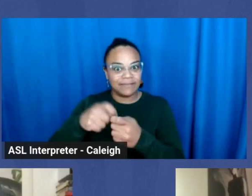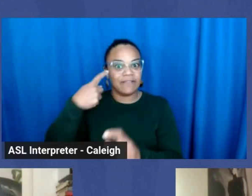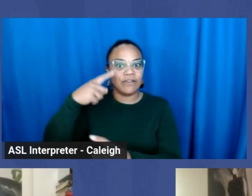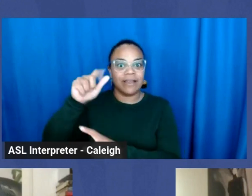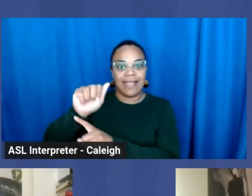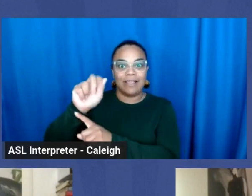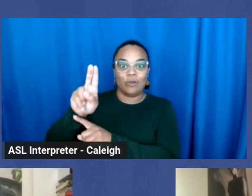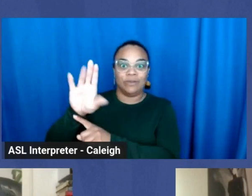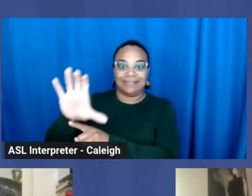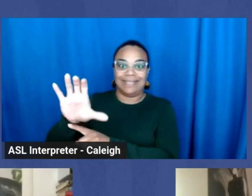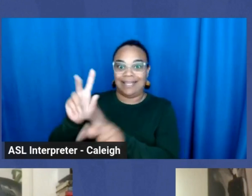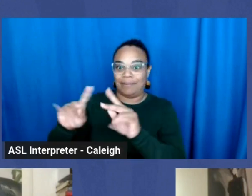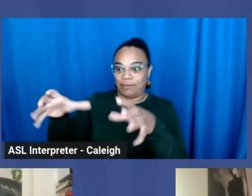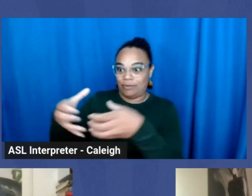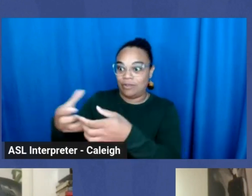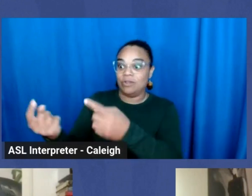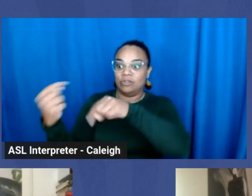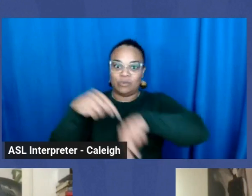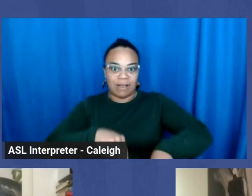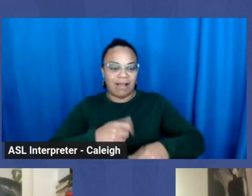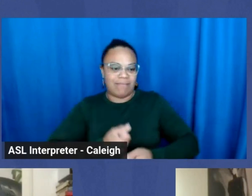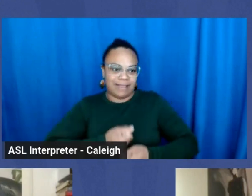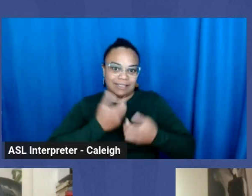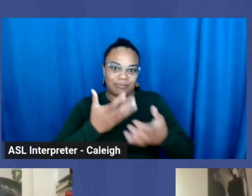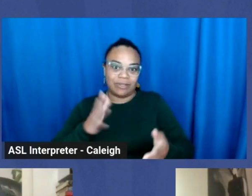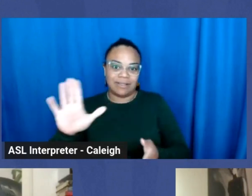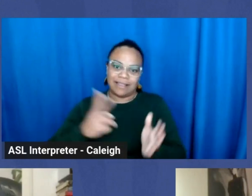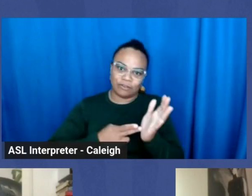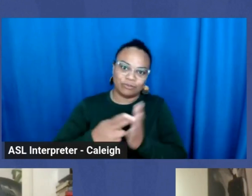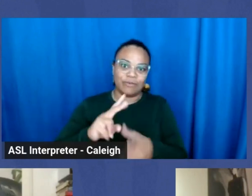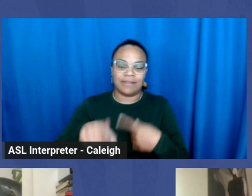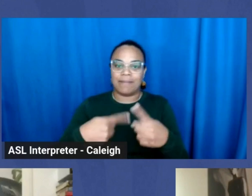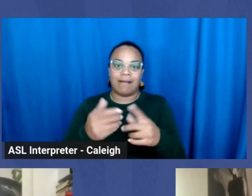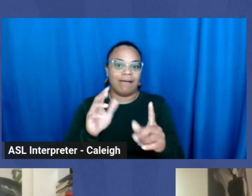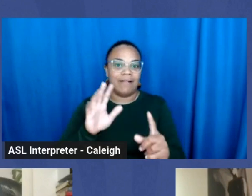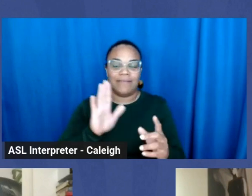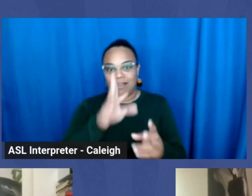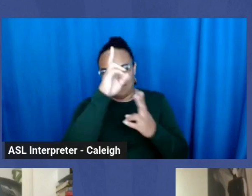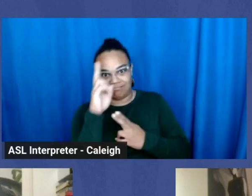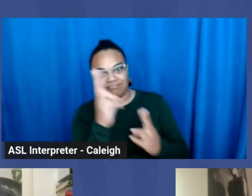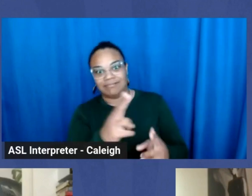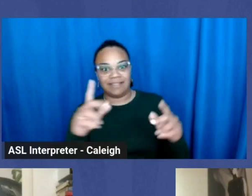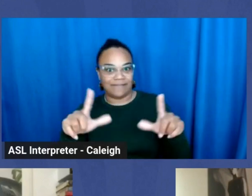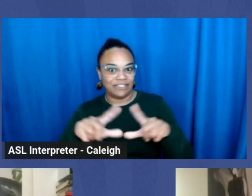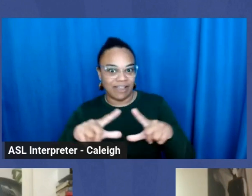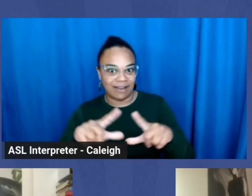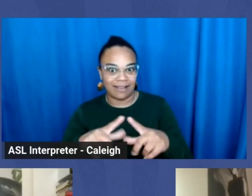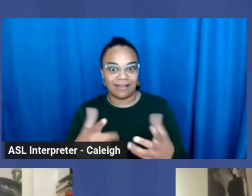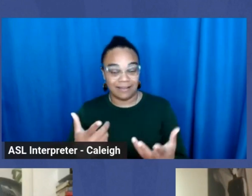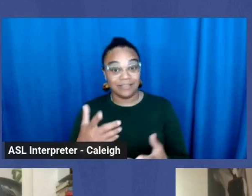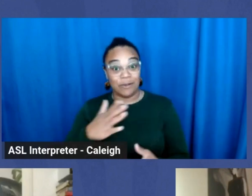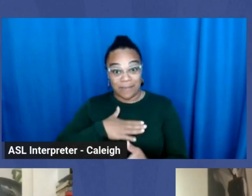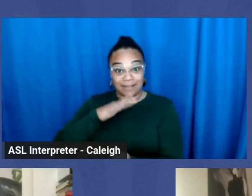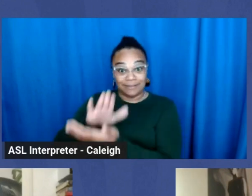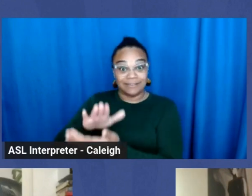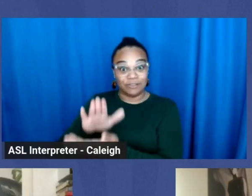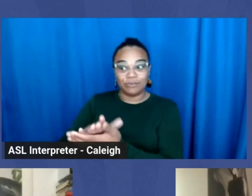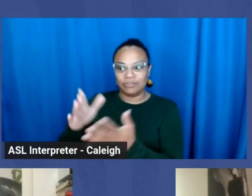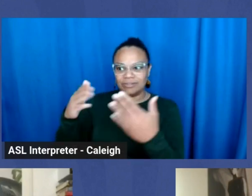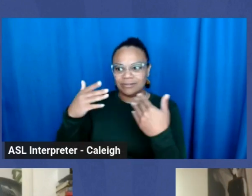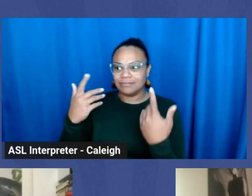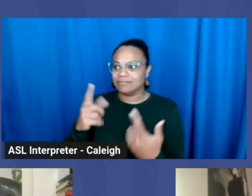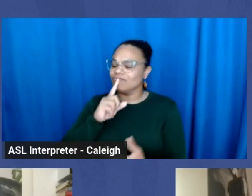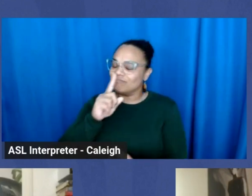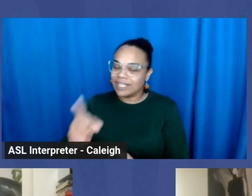speak their truth about the majesticness of the vagina. So at my institution, there is a celebration of Black